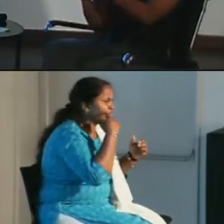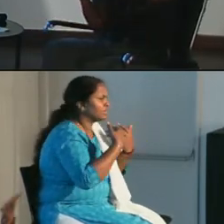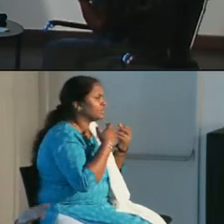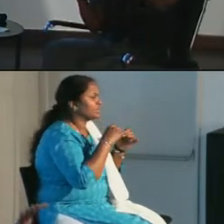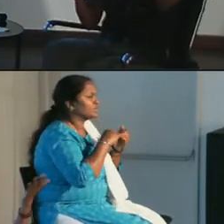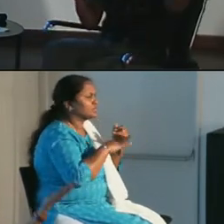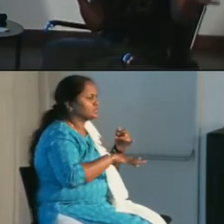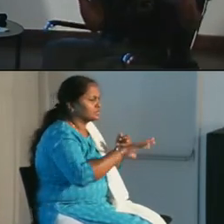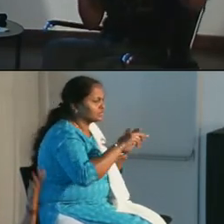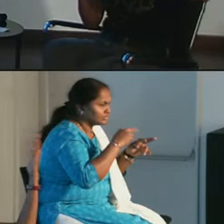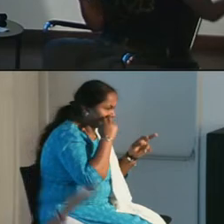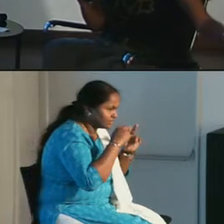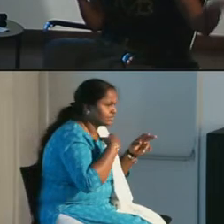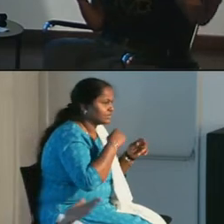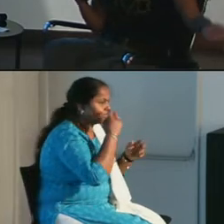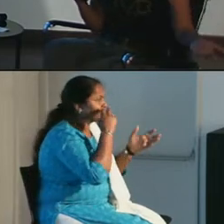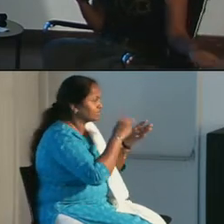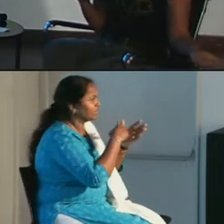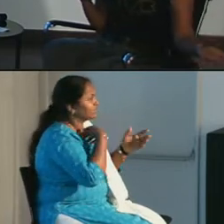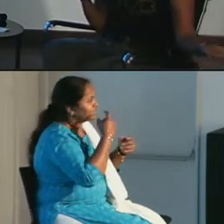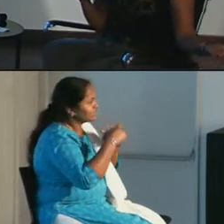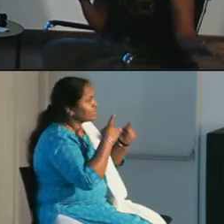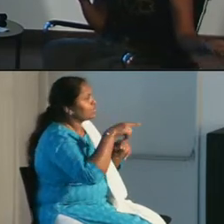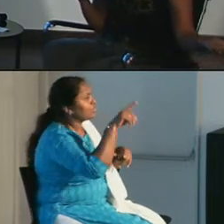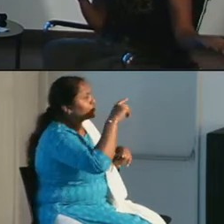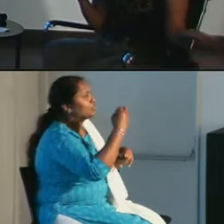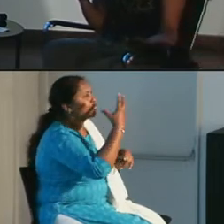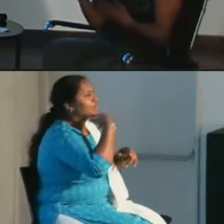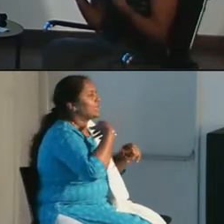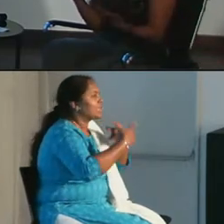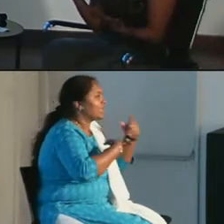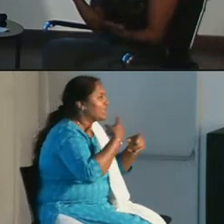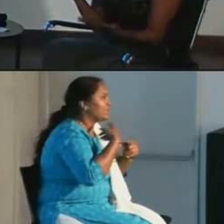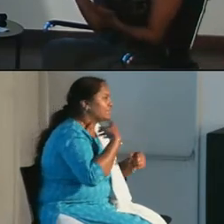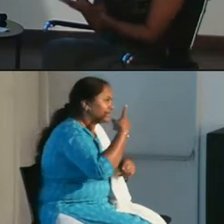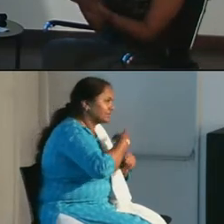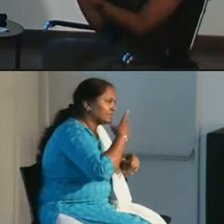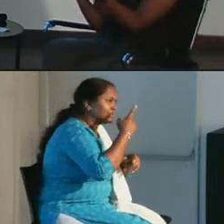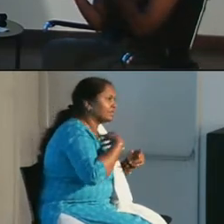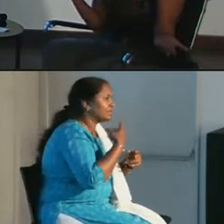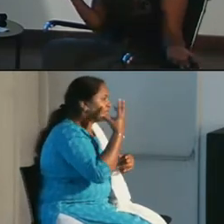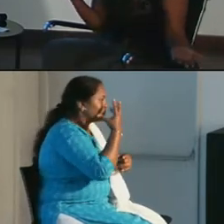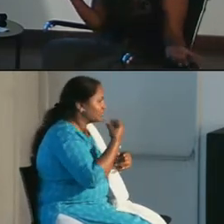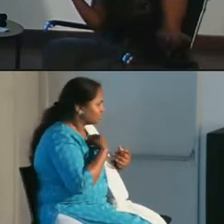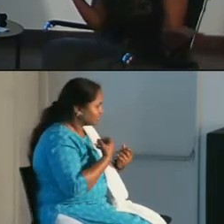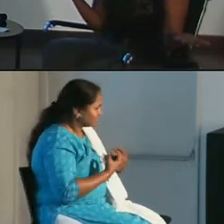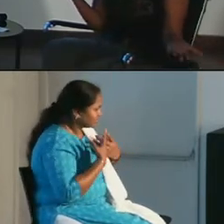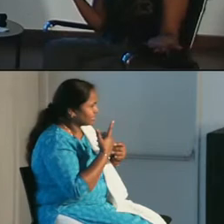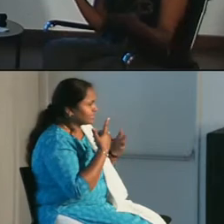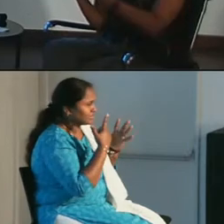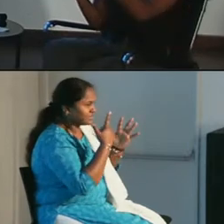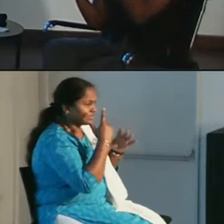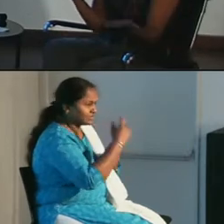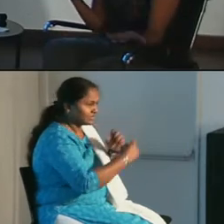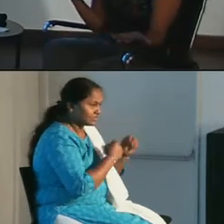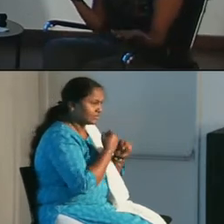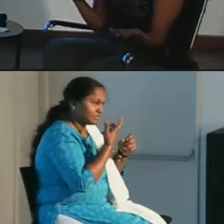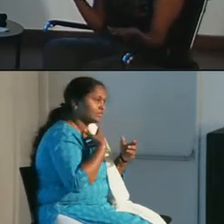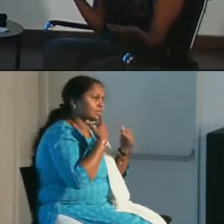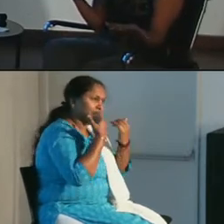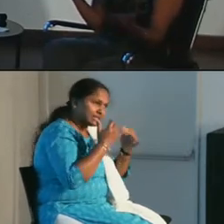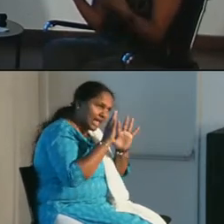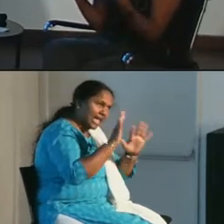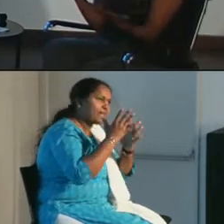media. I'm so happy when people say, I've seen your moon every day. It's such a beautiful feeling because it's been, what, 7-8 years now and it's still